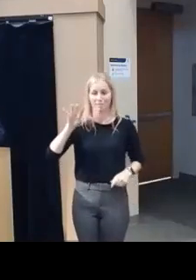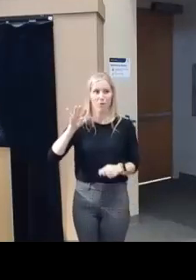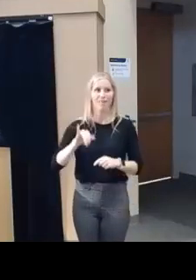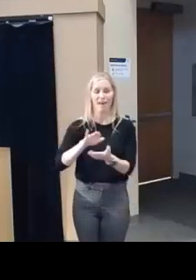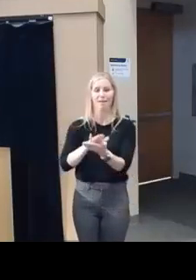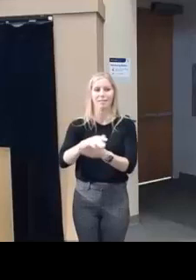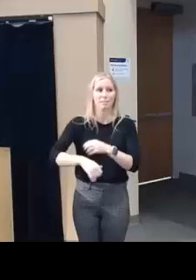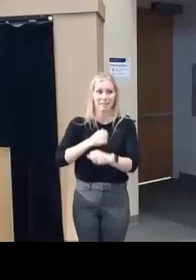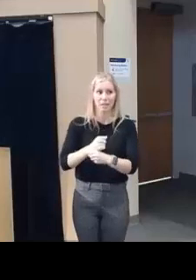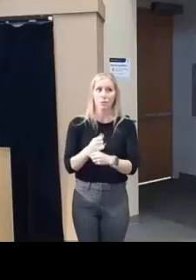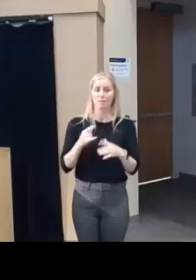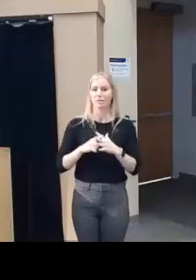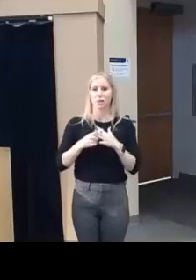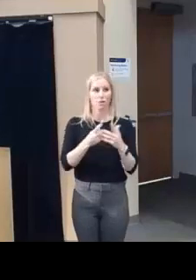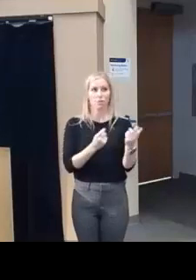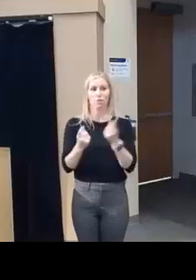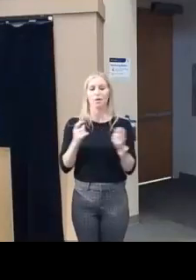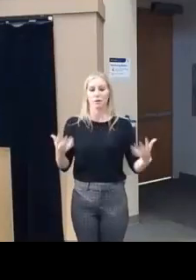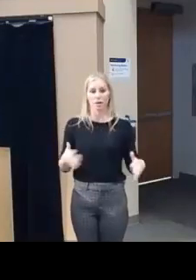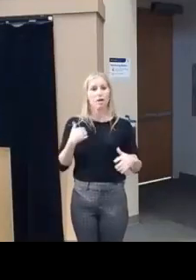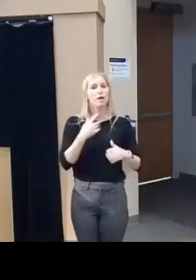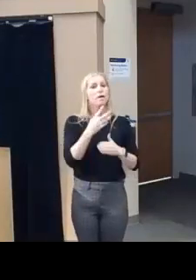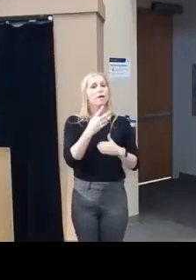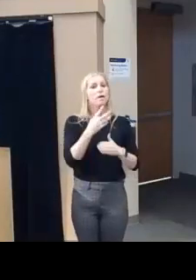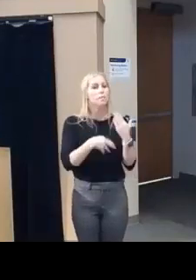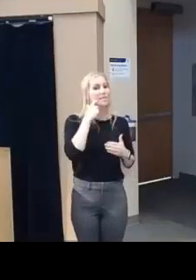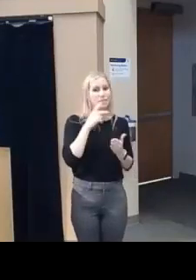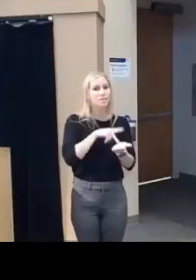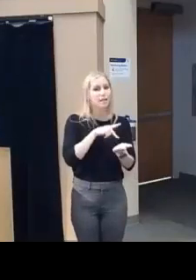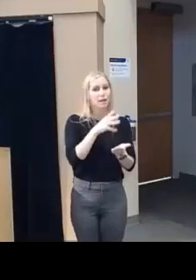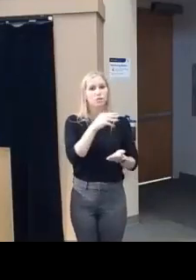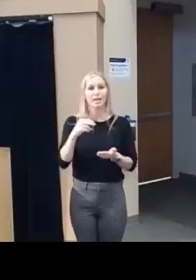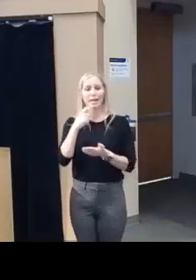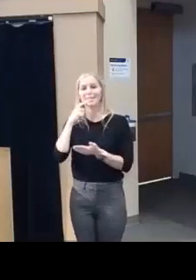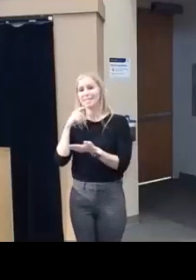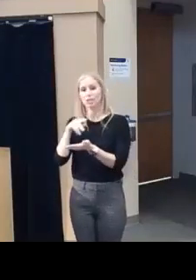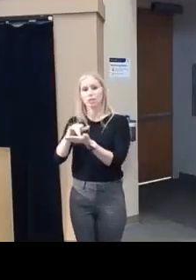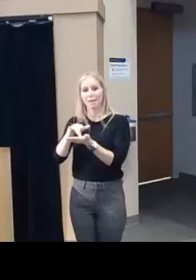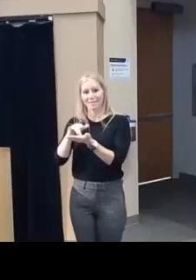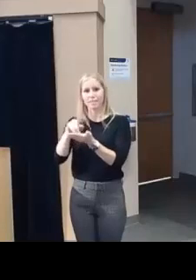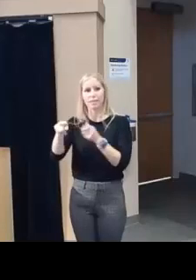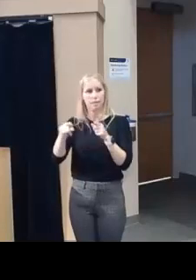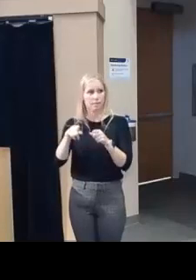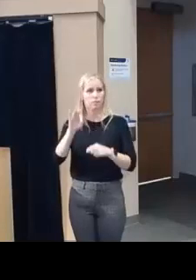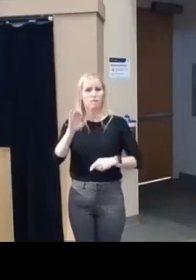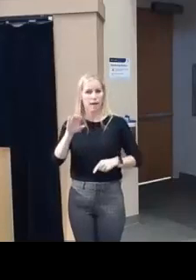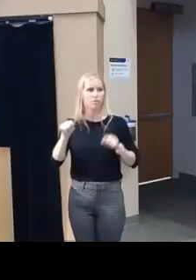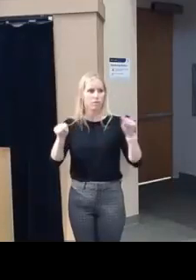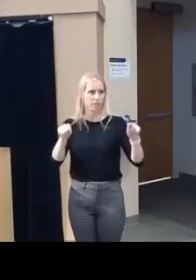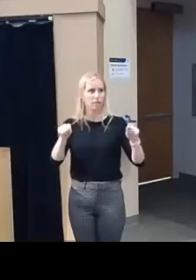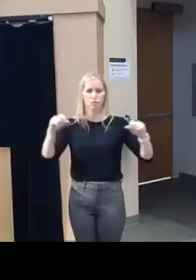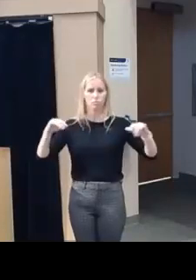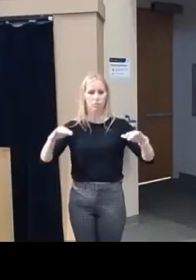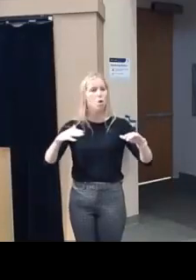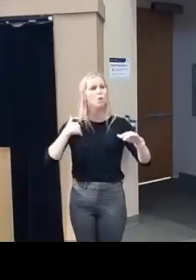academic year. We have both addiction psychiatry and addiction medicine boarded faculty. We have a very diverse training backgrounds. And